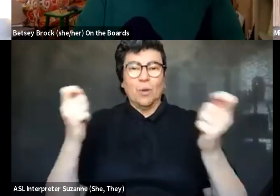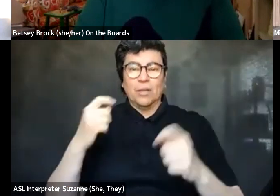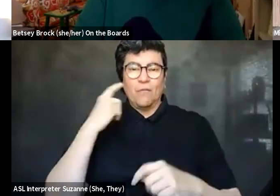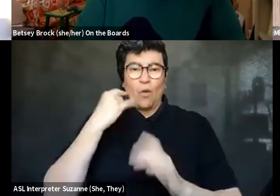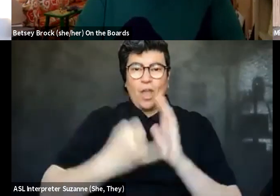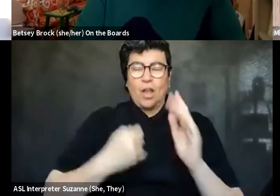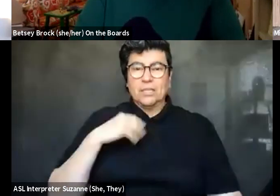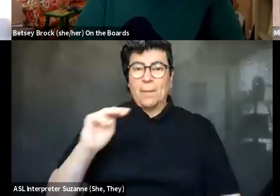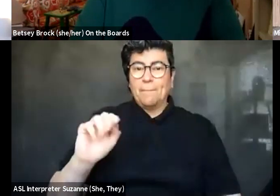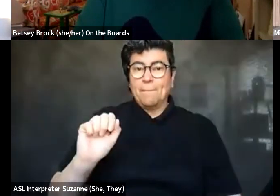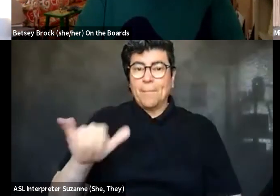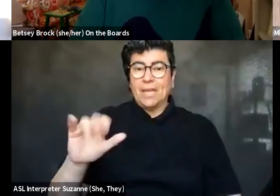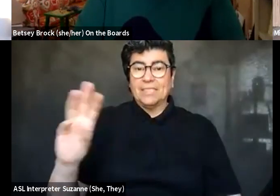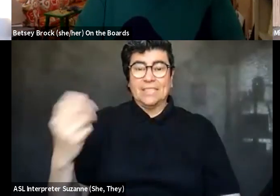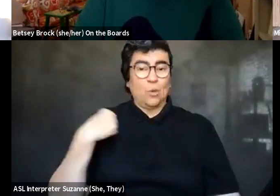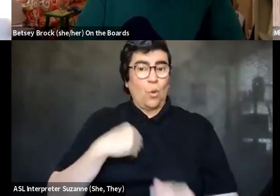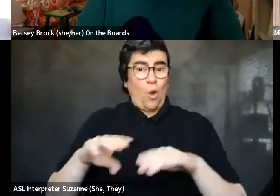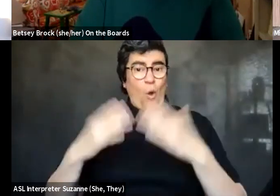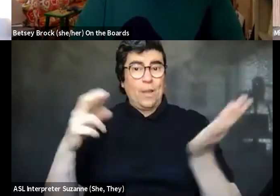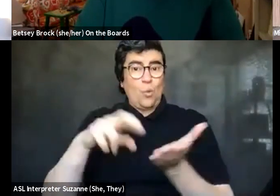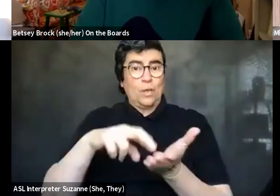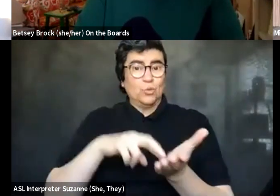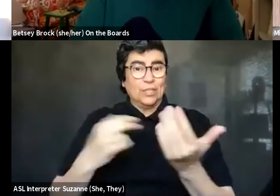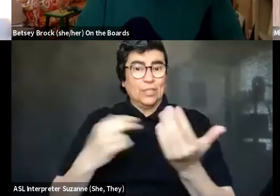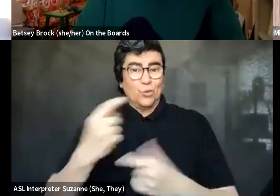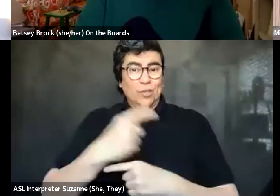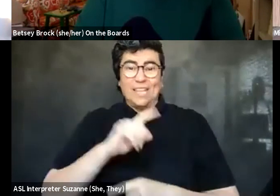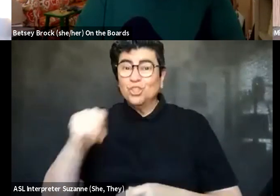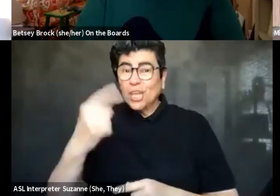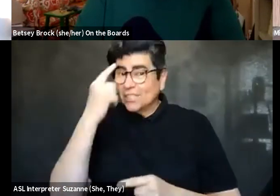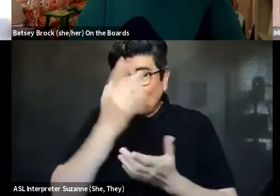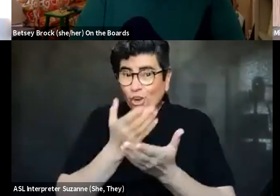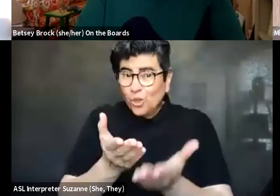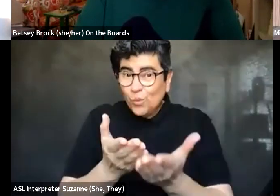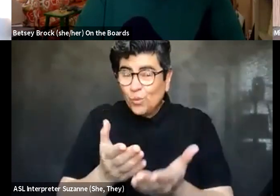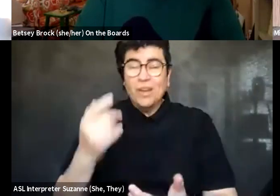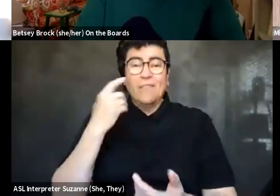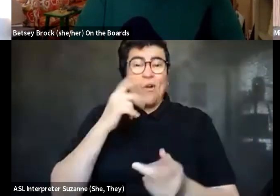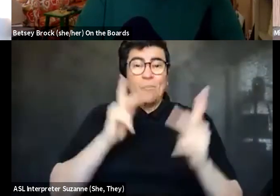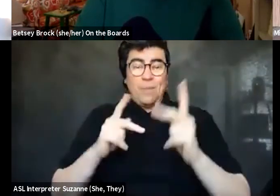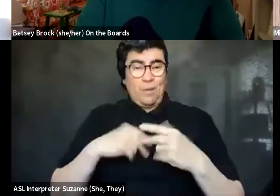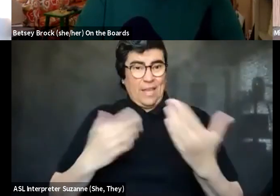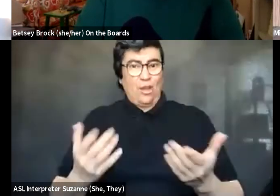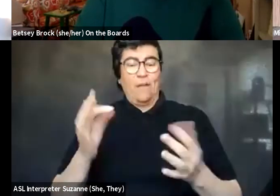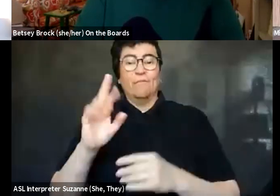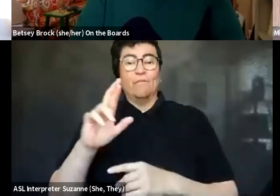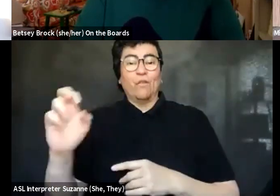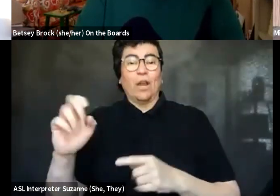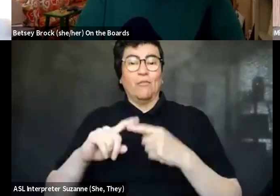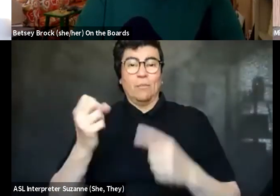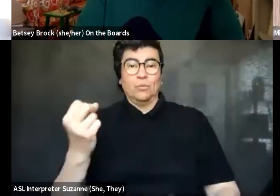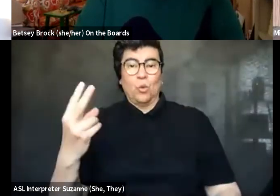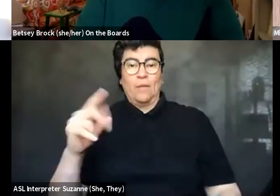6th. We are opening registration today just for you folks on the call. It's a free event from 12 to